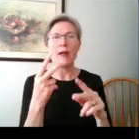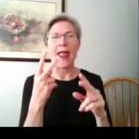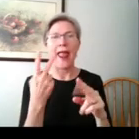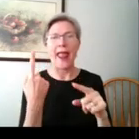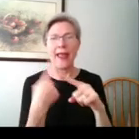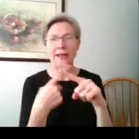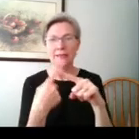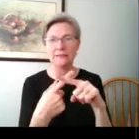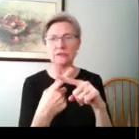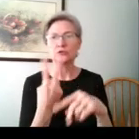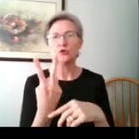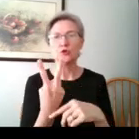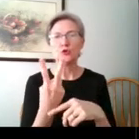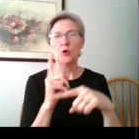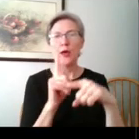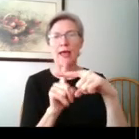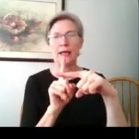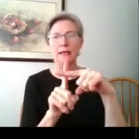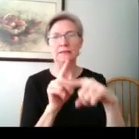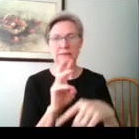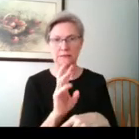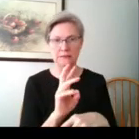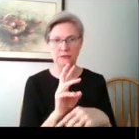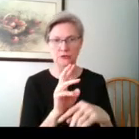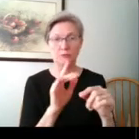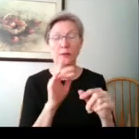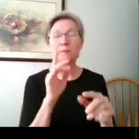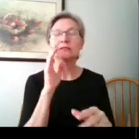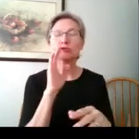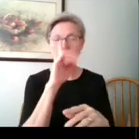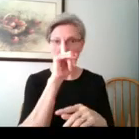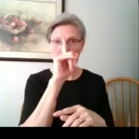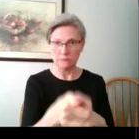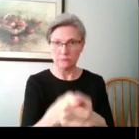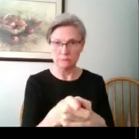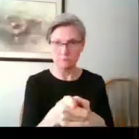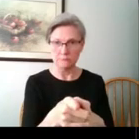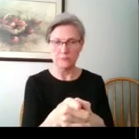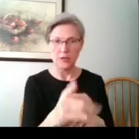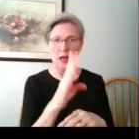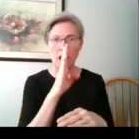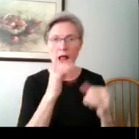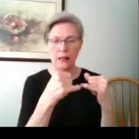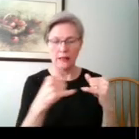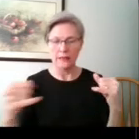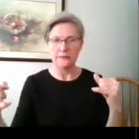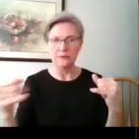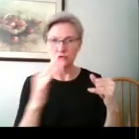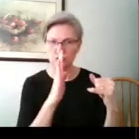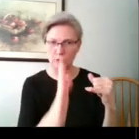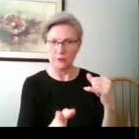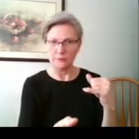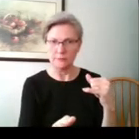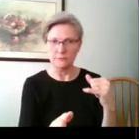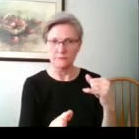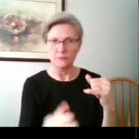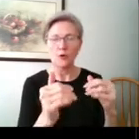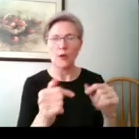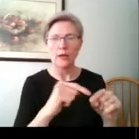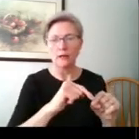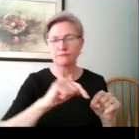So our pattern should form a straight line. So I can take my ruler, line it up, and go ahead